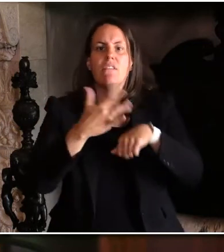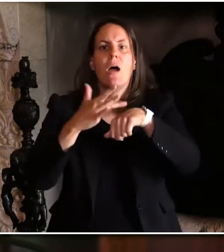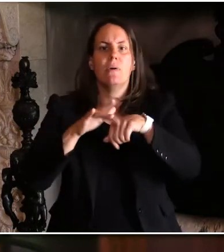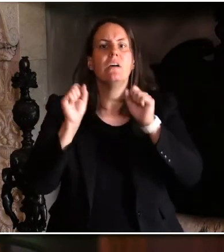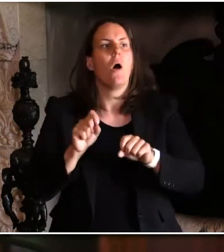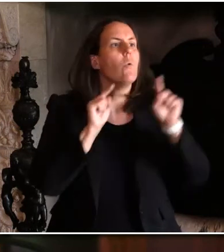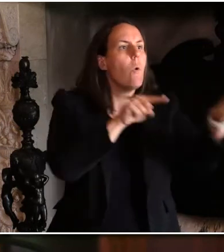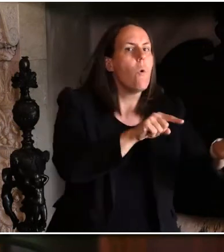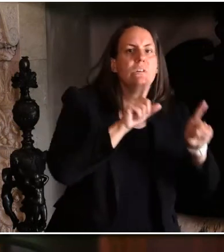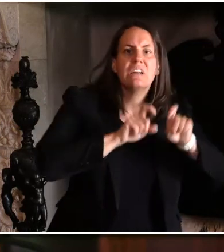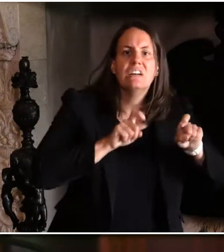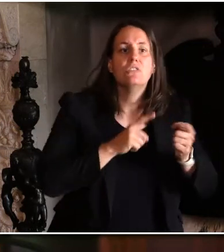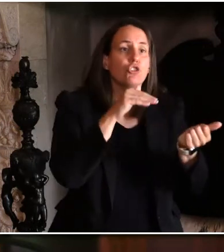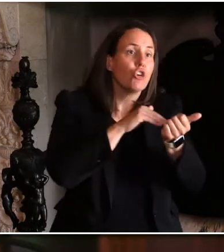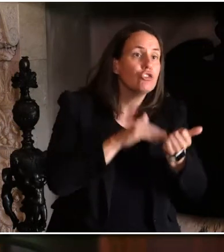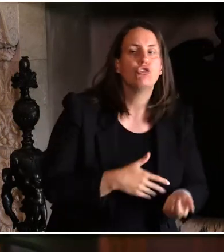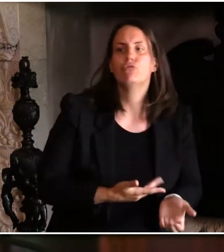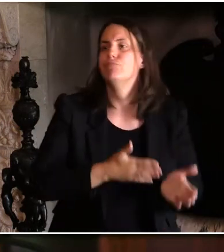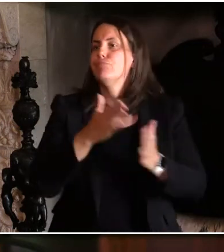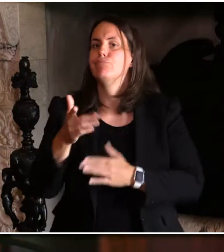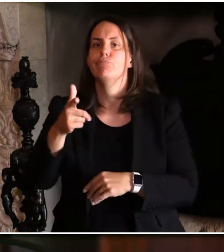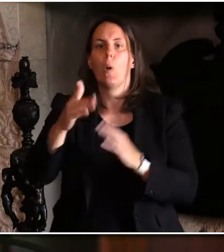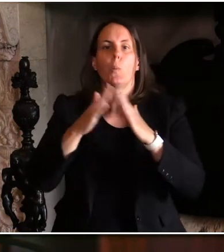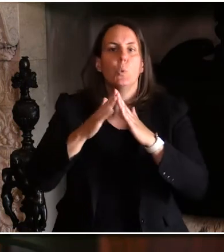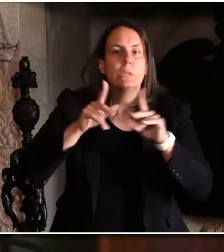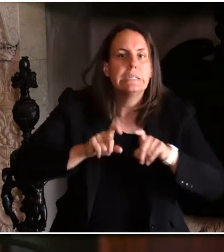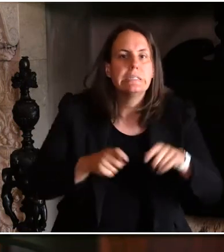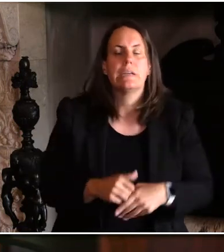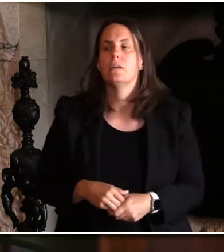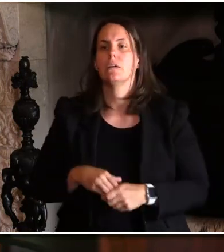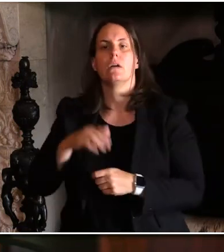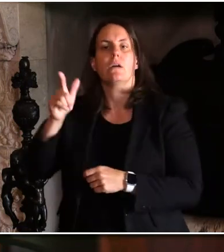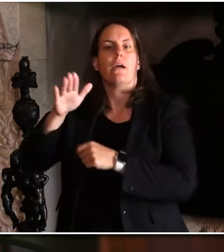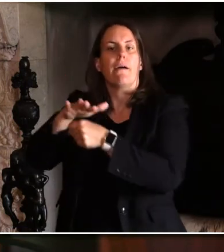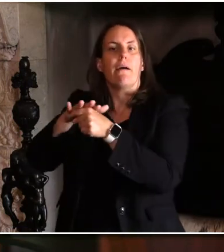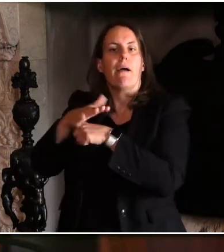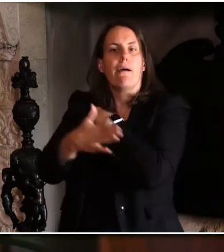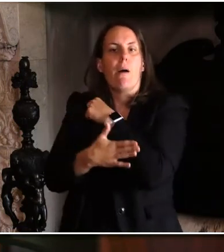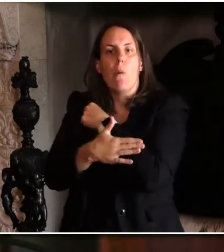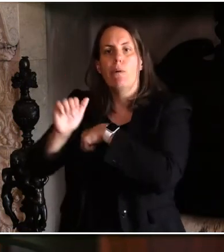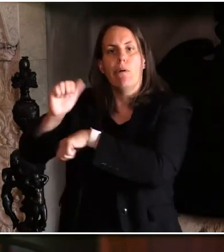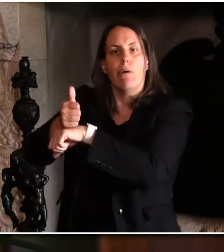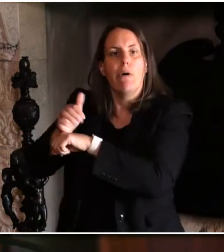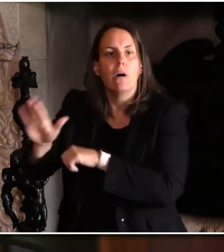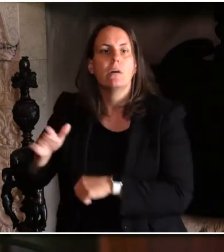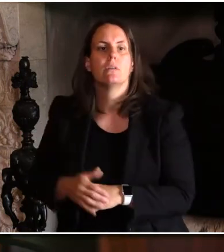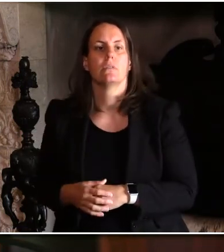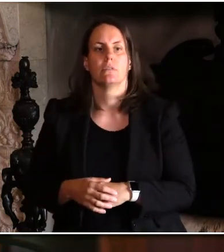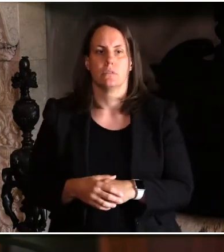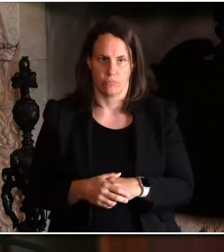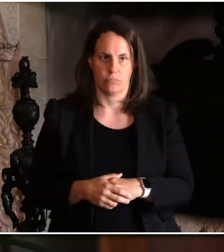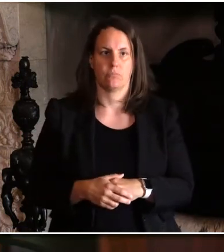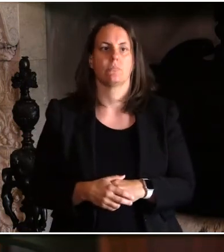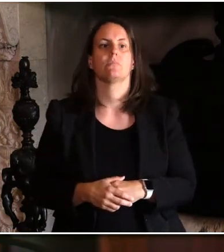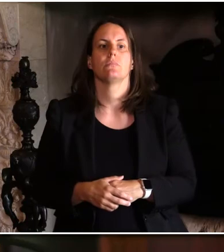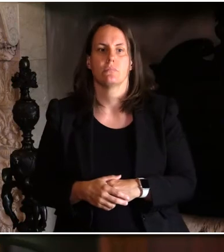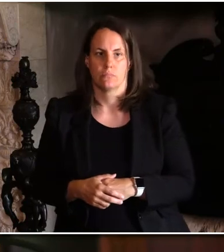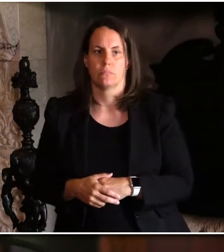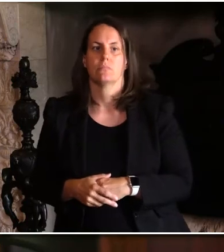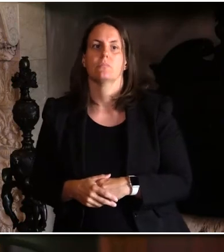are increasing the opportunities for people to get tested in more traditional healthcare settings, which is going to be a really important part of a